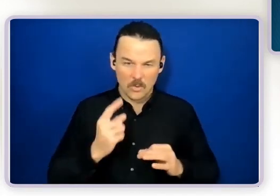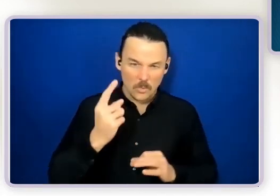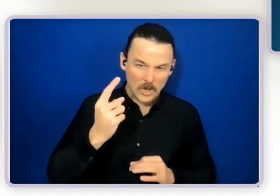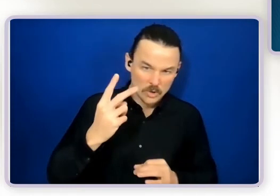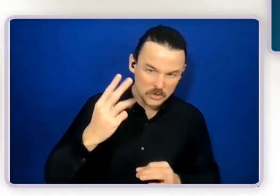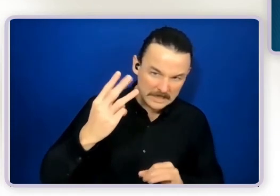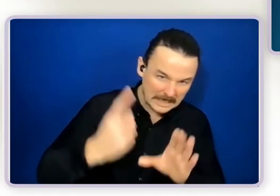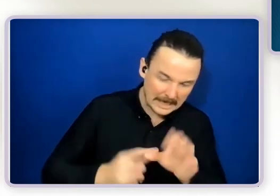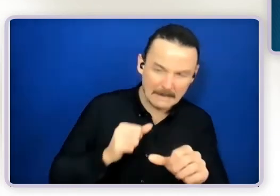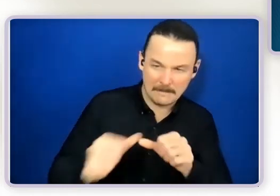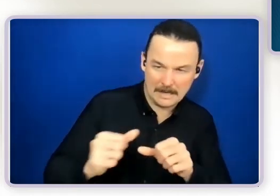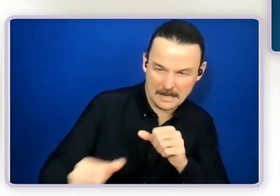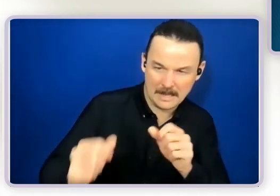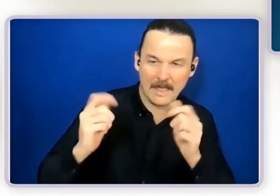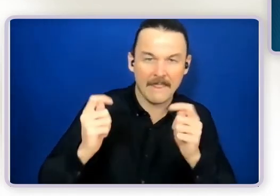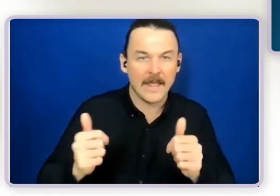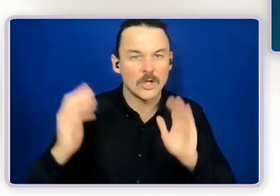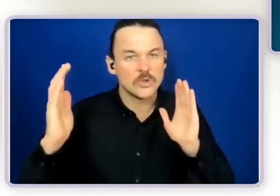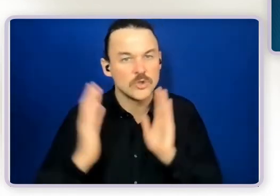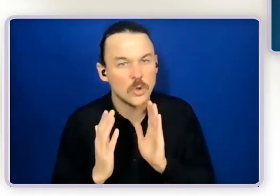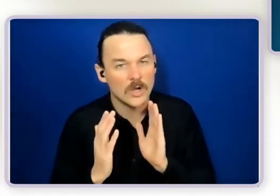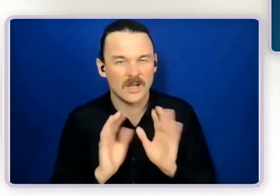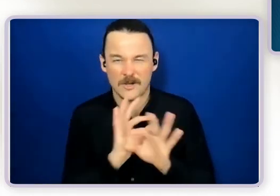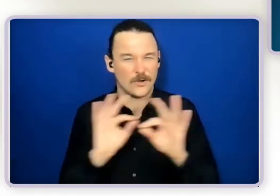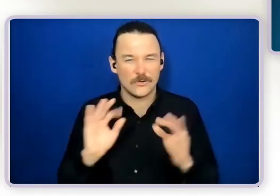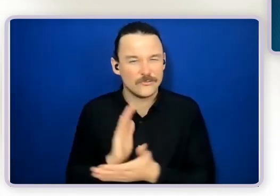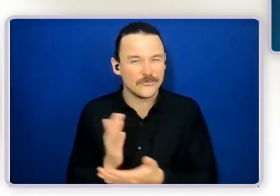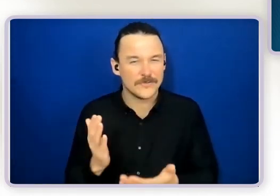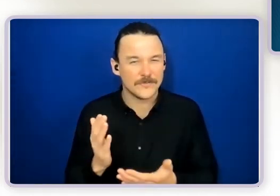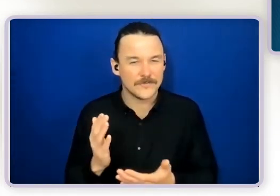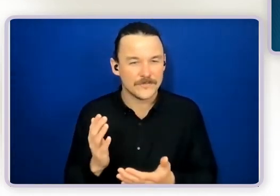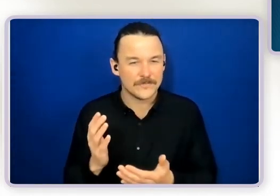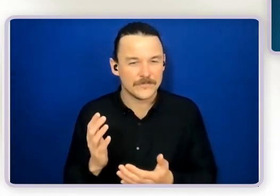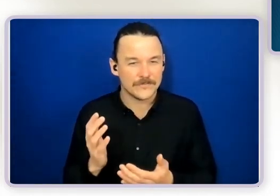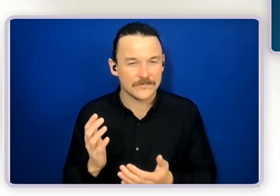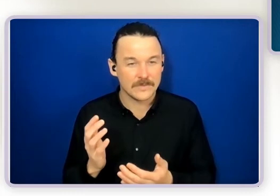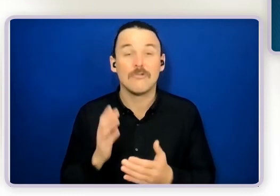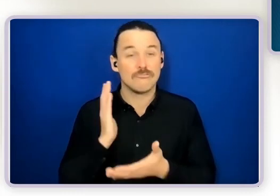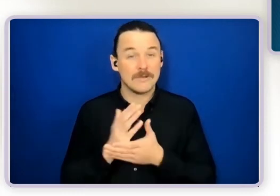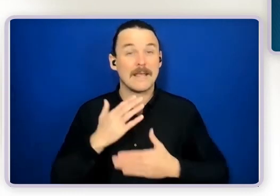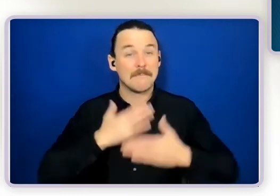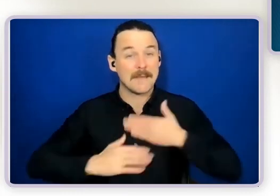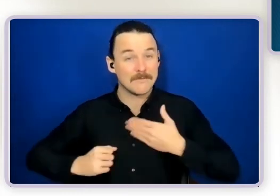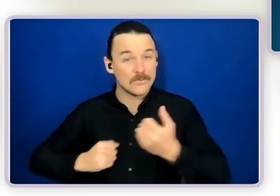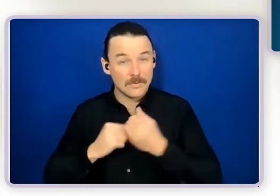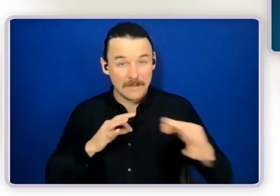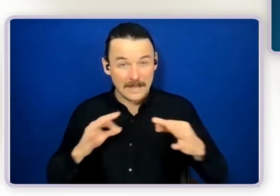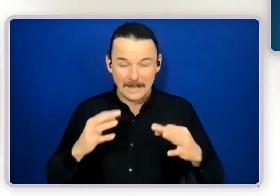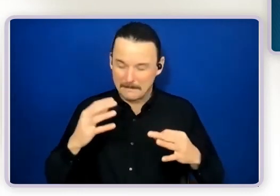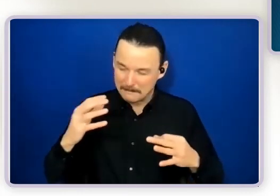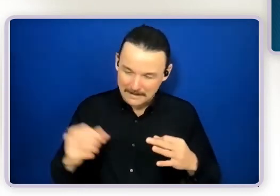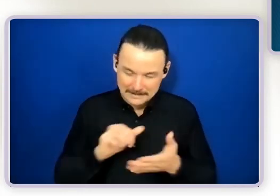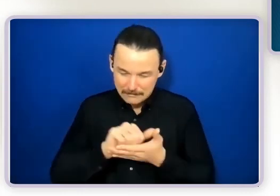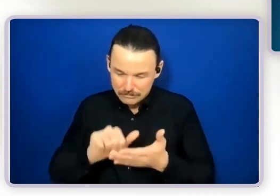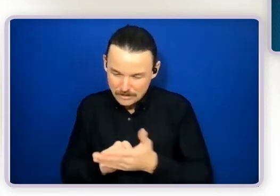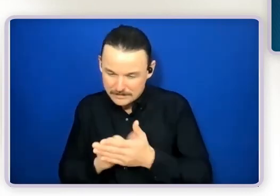working with the person who demonstrates behaviours of concern. Everyone must be trained in it. Everyone must